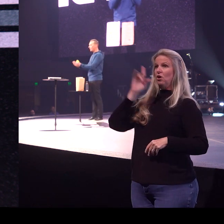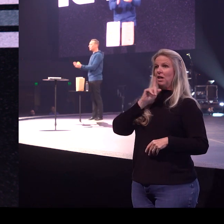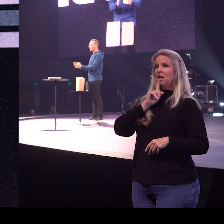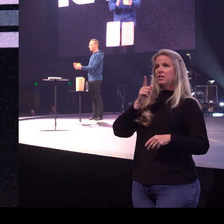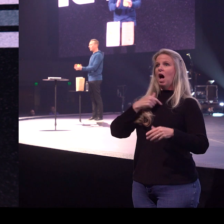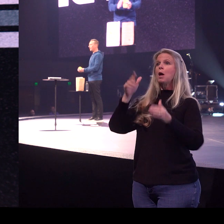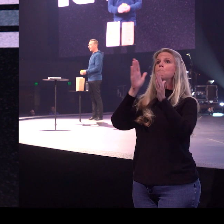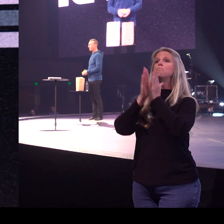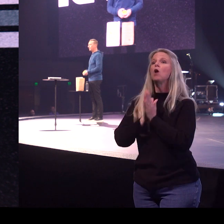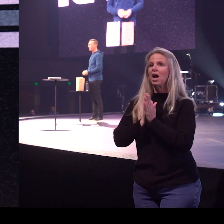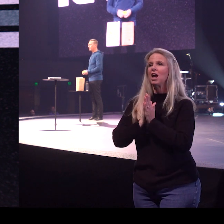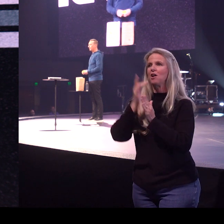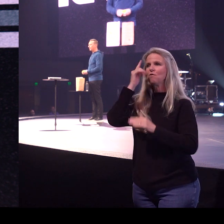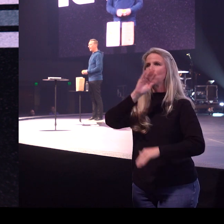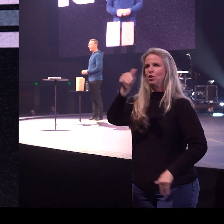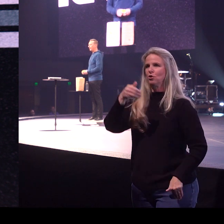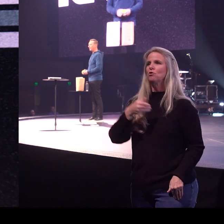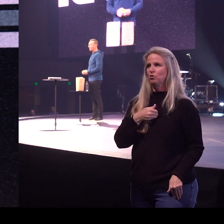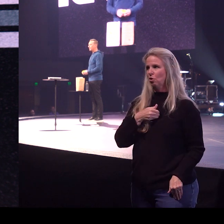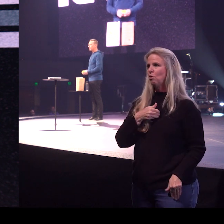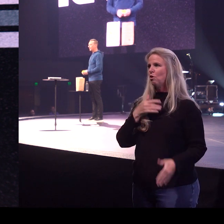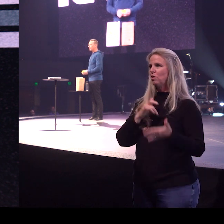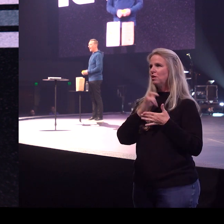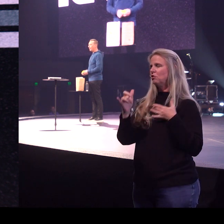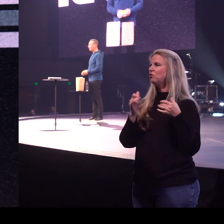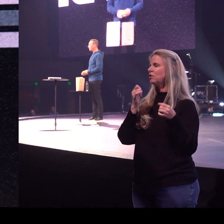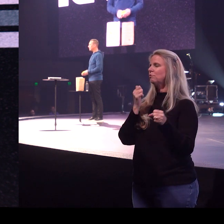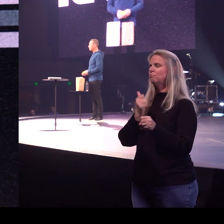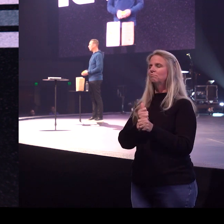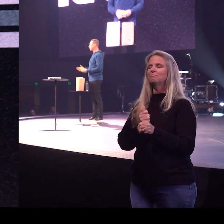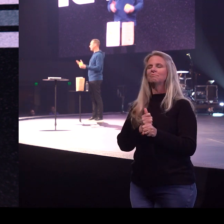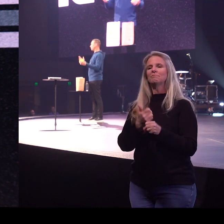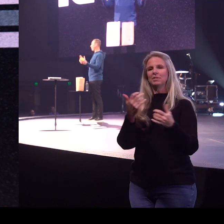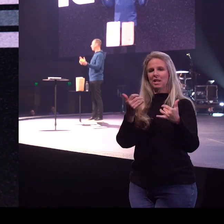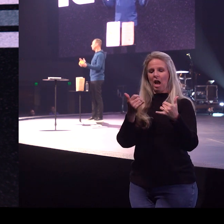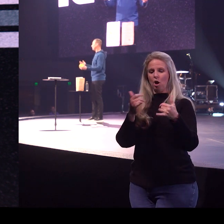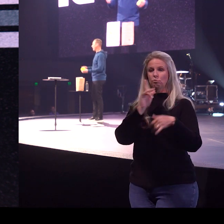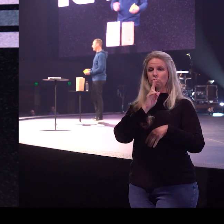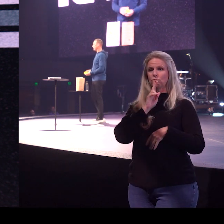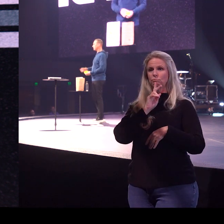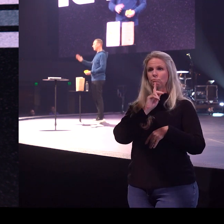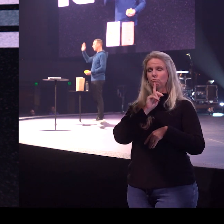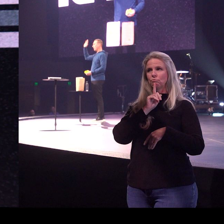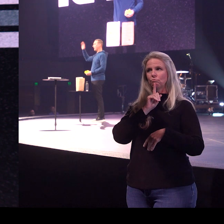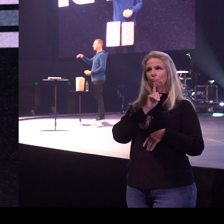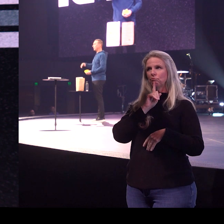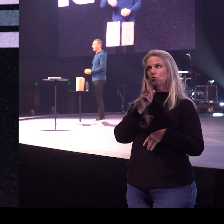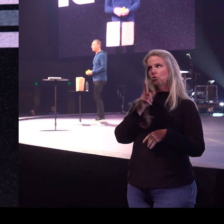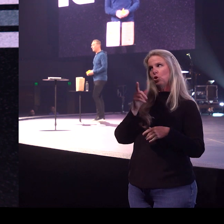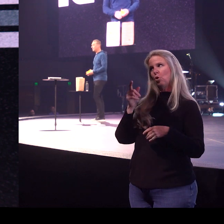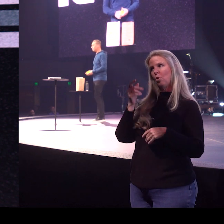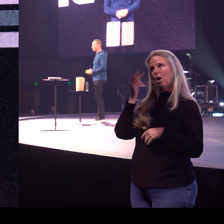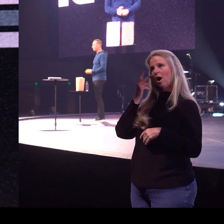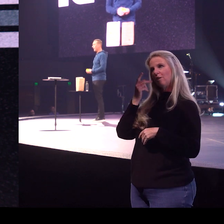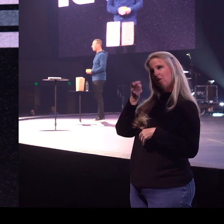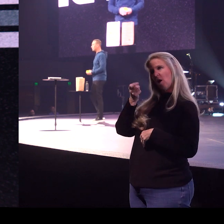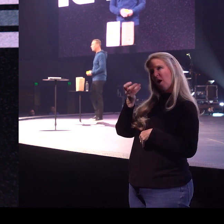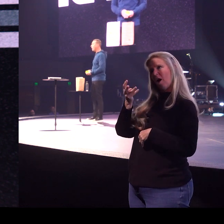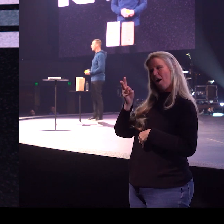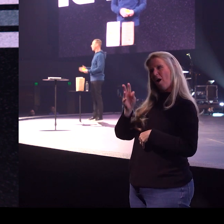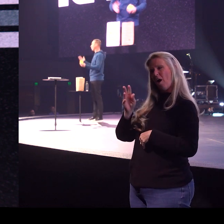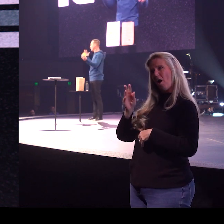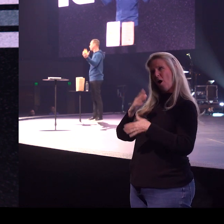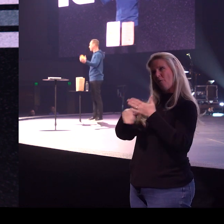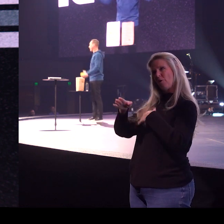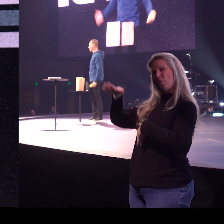in 2023, okay? Now, truth be told, all right, and I saw a couple hands go up, and that's kind of what's